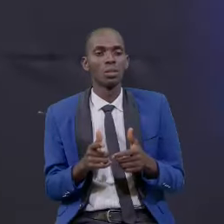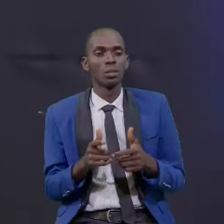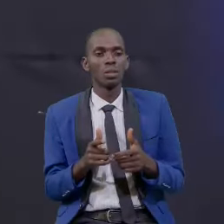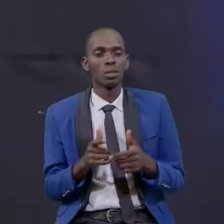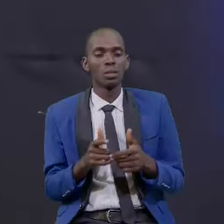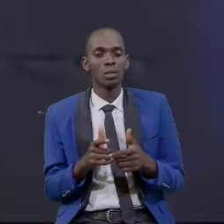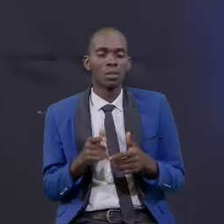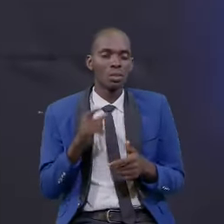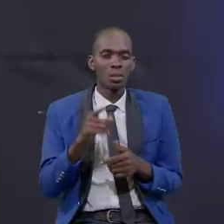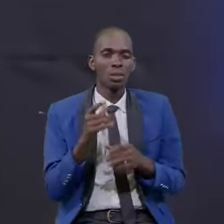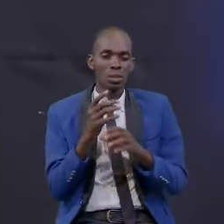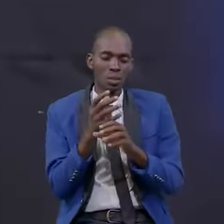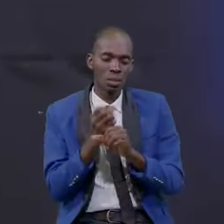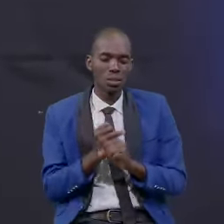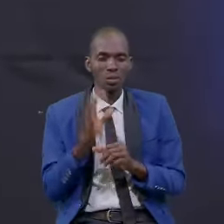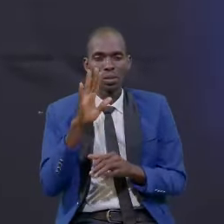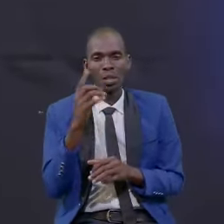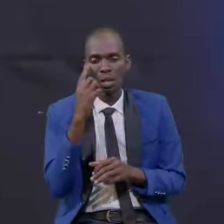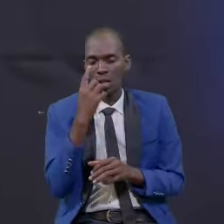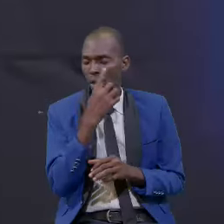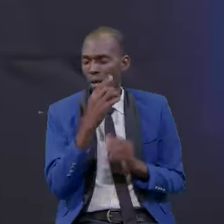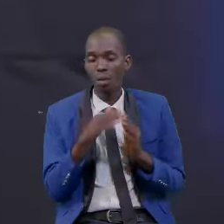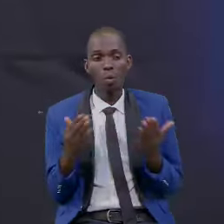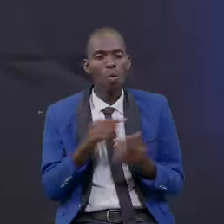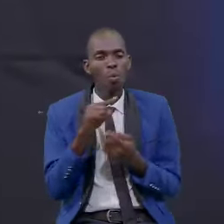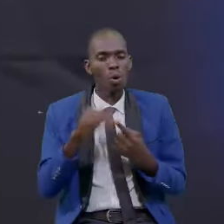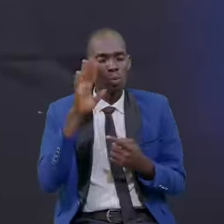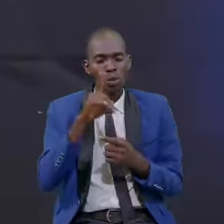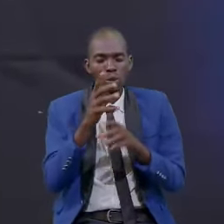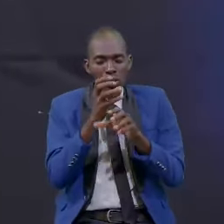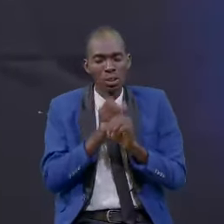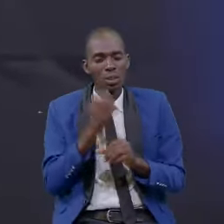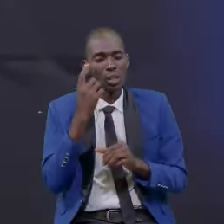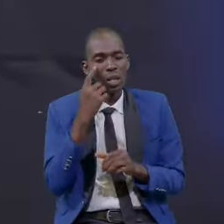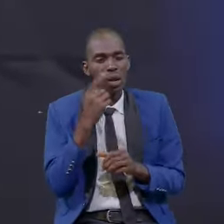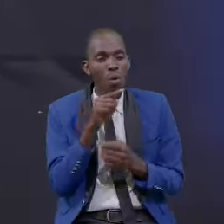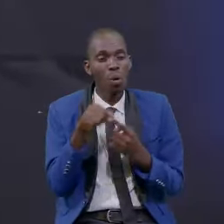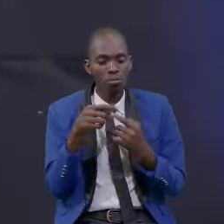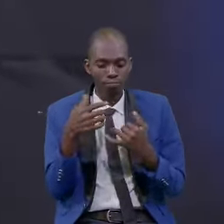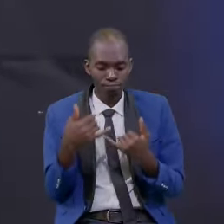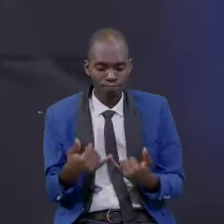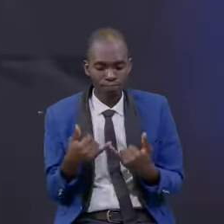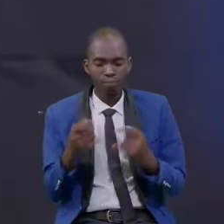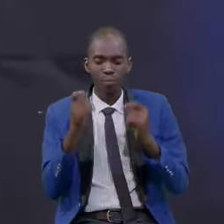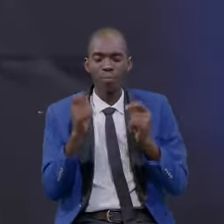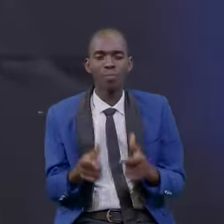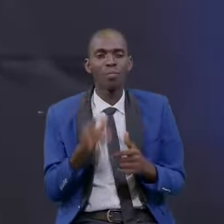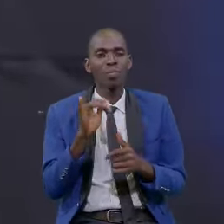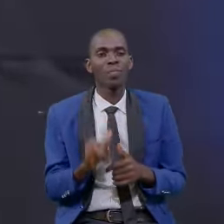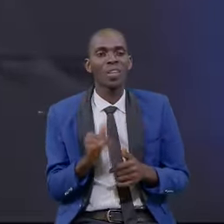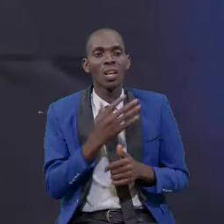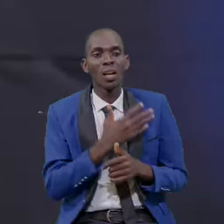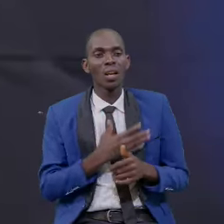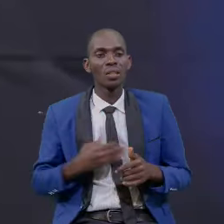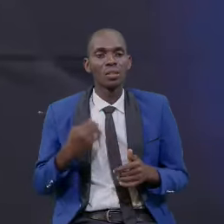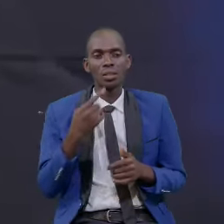his sight. When are you going to receive your sight? Now, immediately. And then it says,